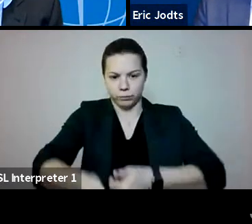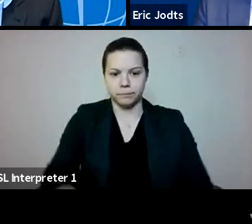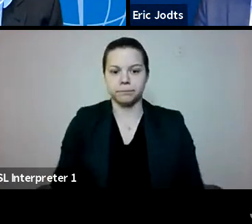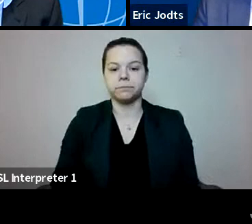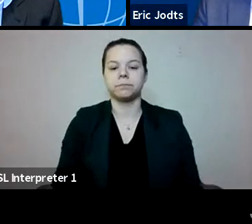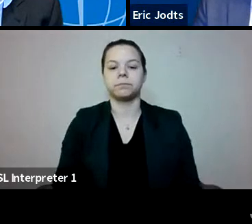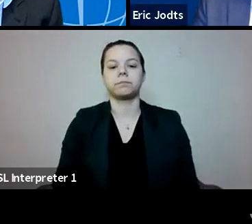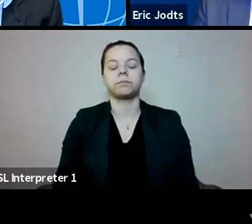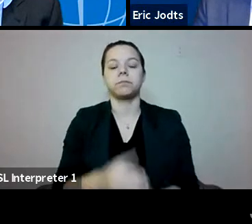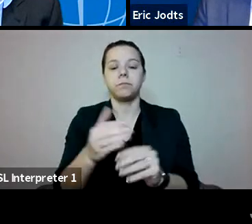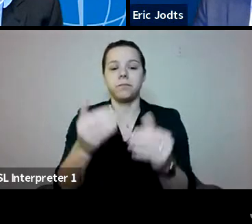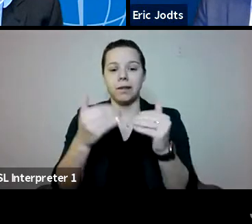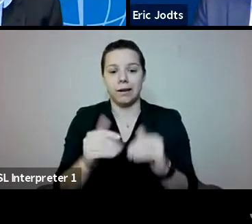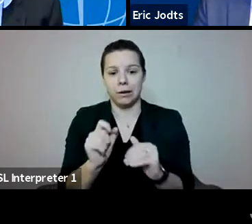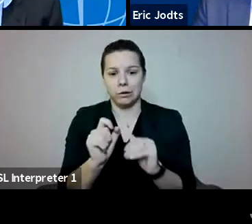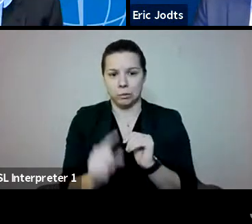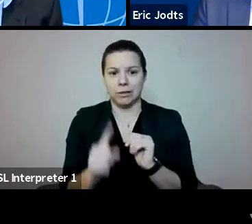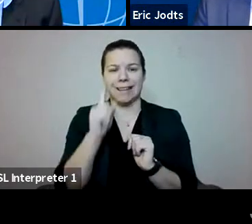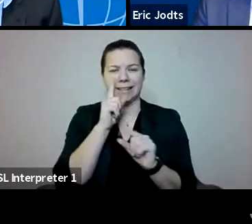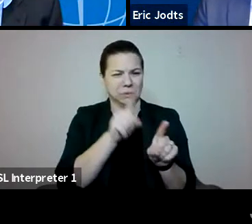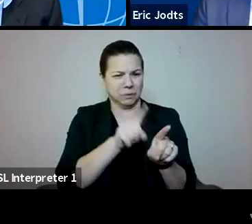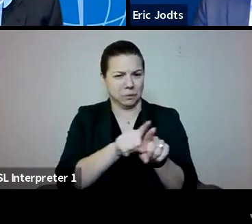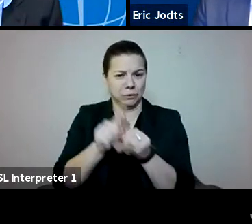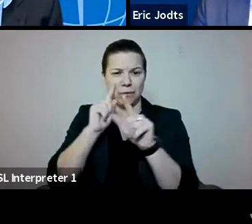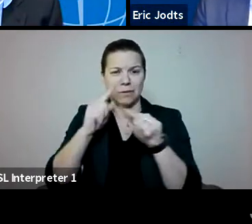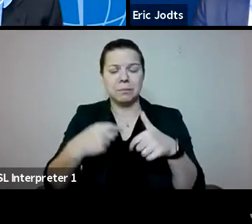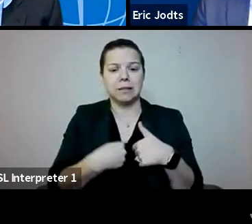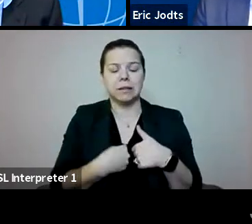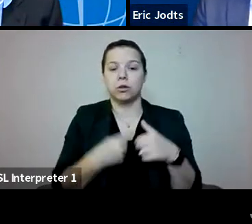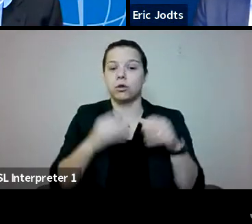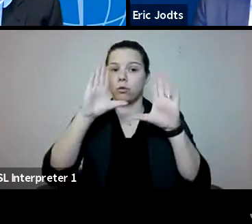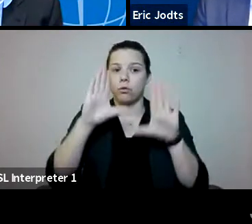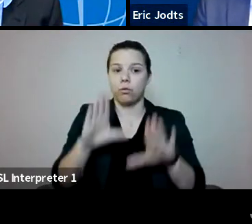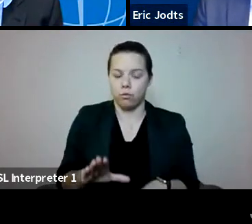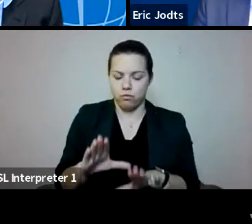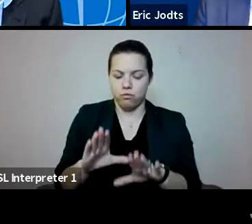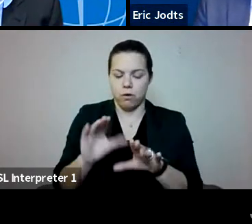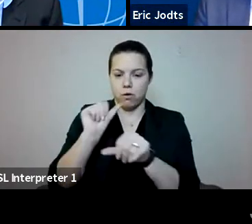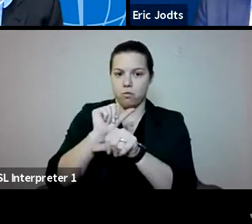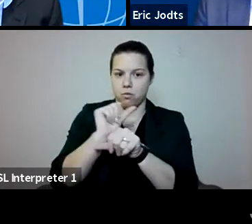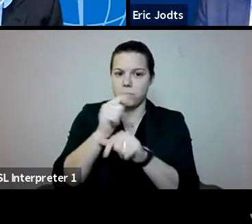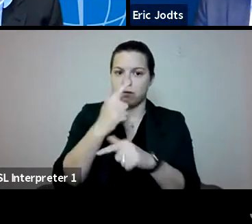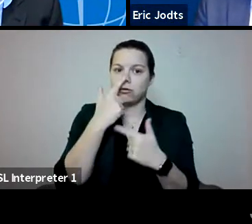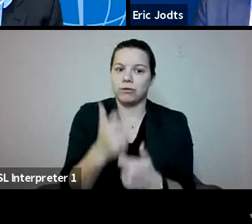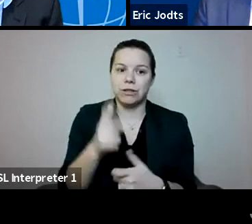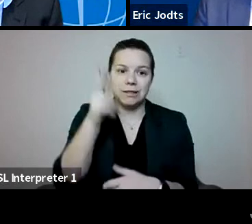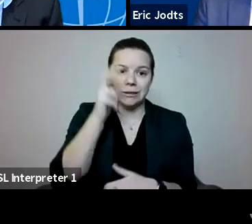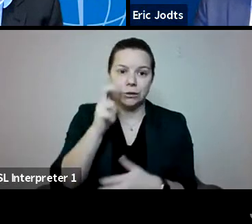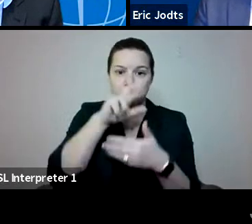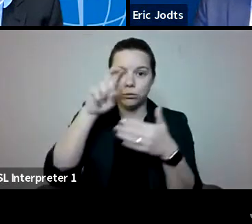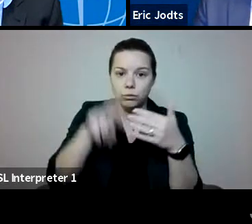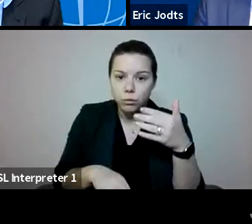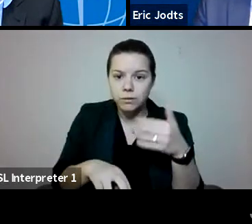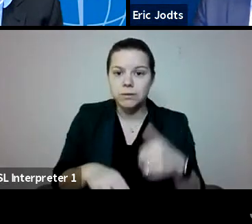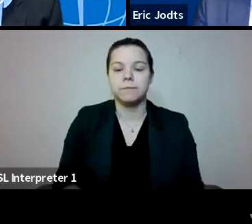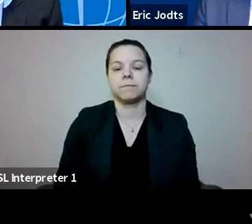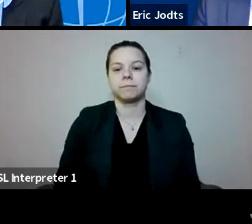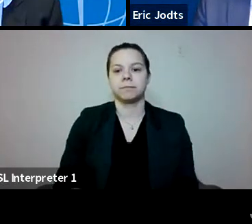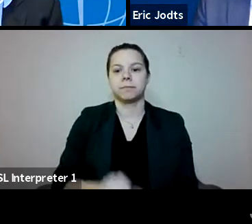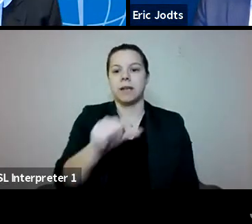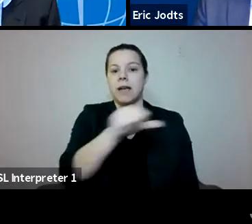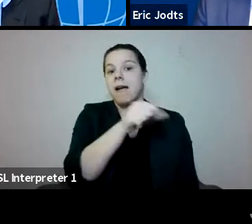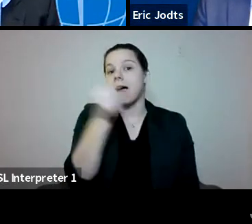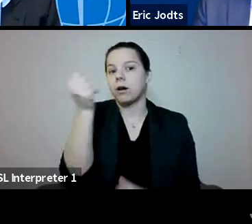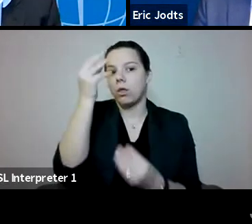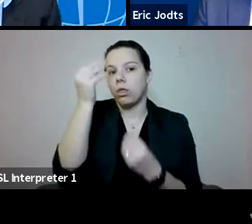Next question, it seems also is for me. Great job and interesting to hear the results. Any thoughts